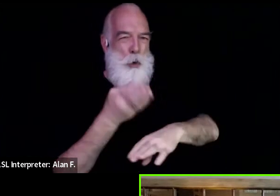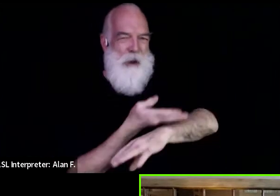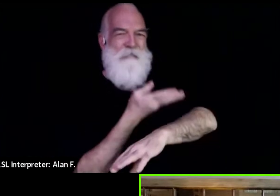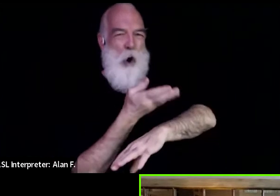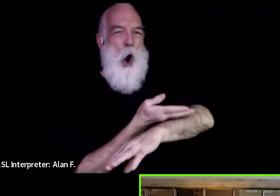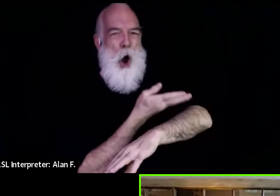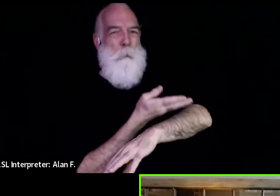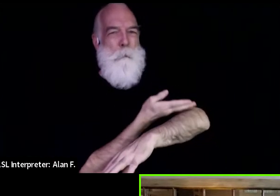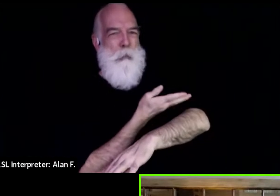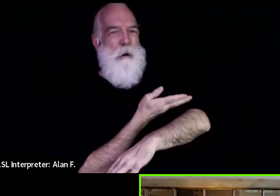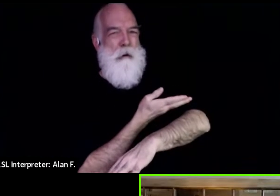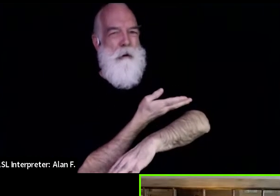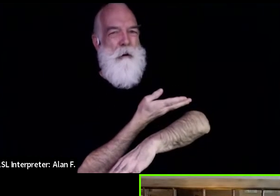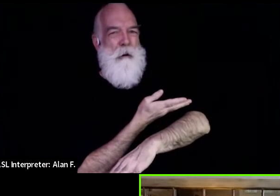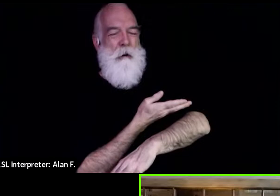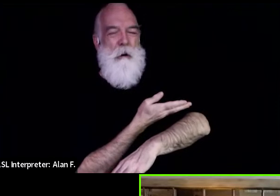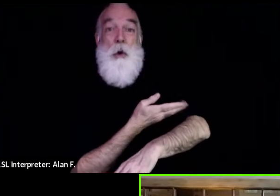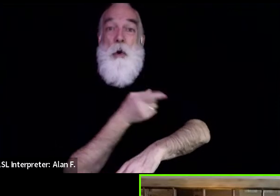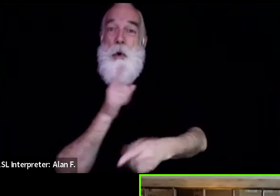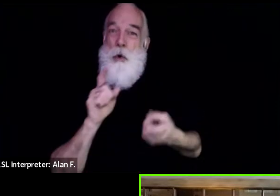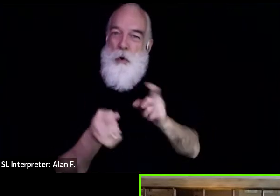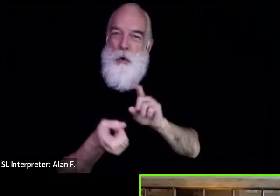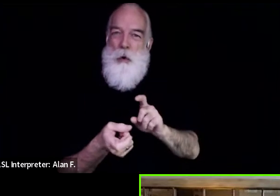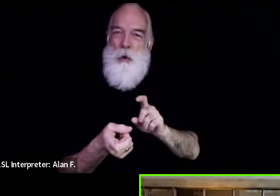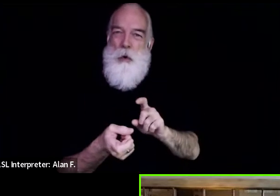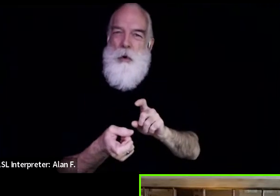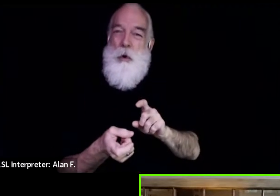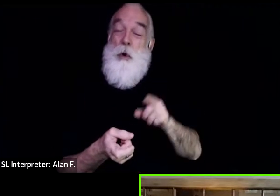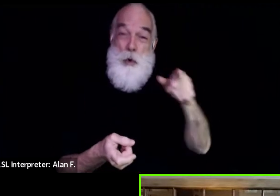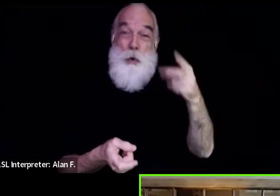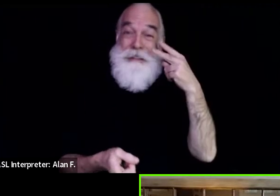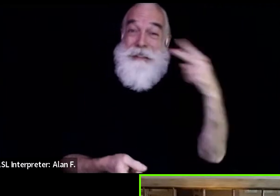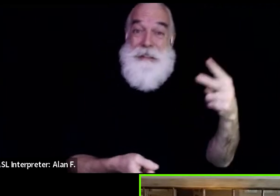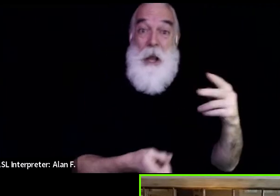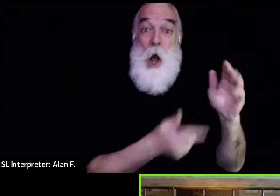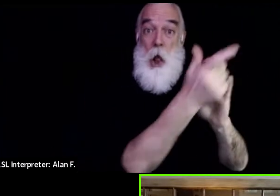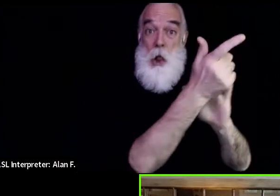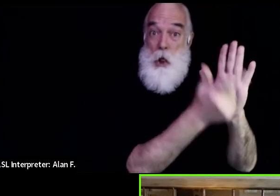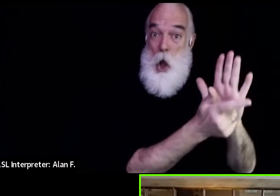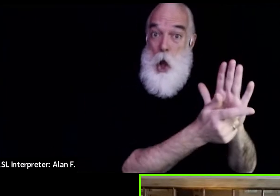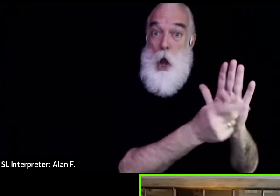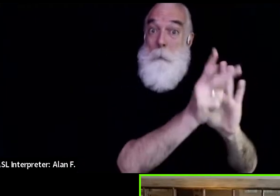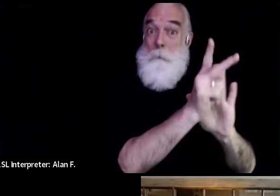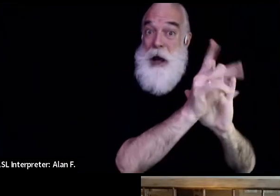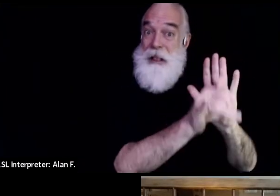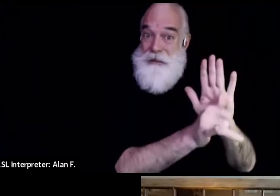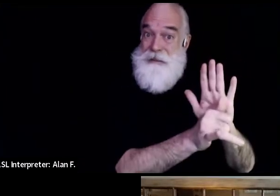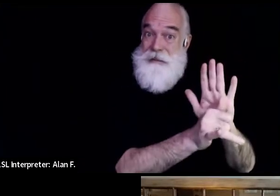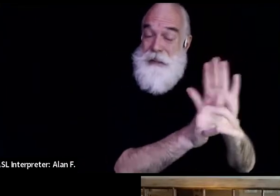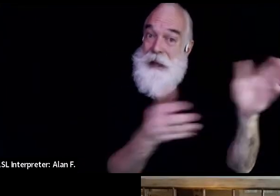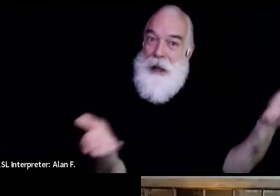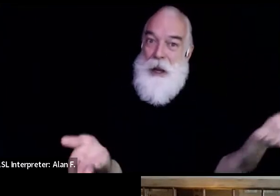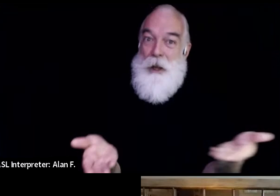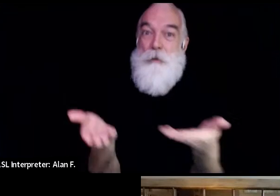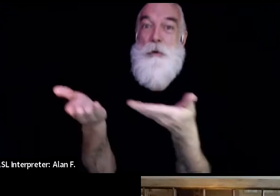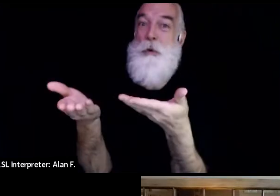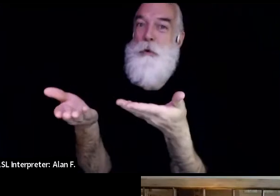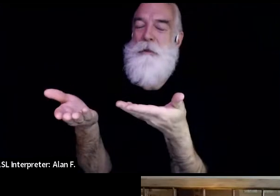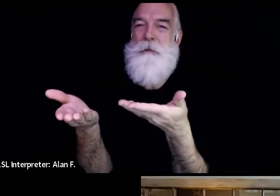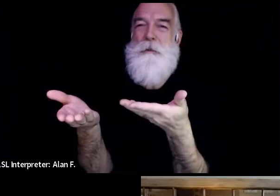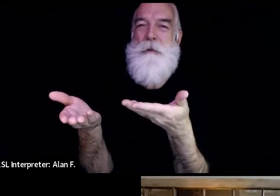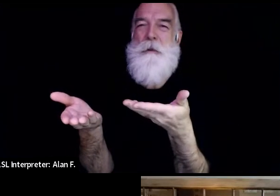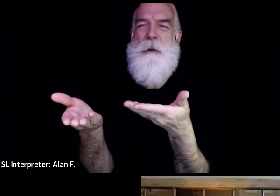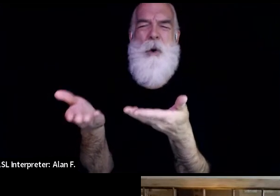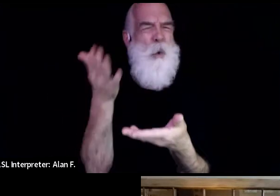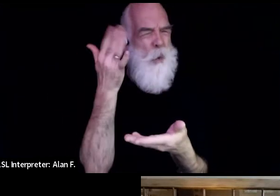laws like that introduced wherever you are, it is this reminder why elections matter. Mm-hmm. It's not enough that we show up and we vote